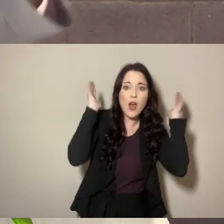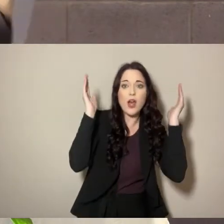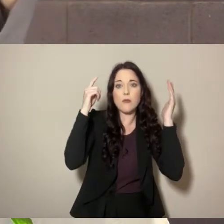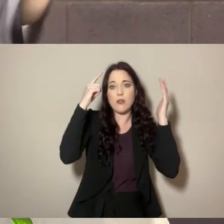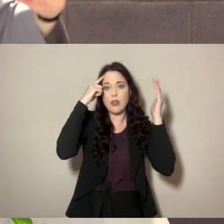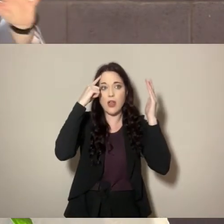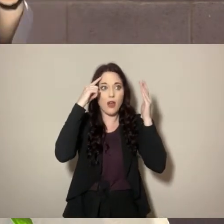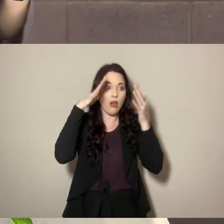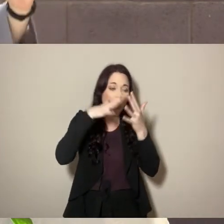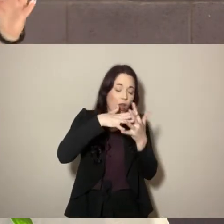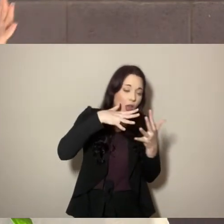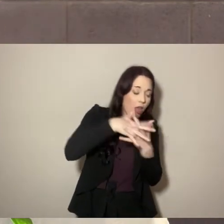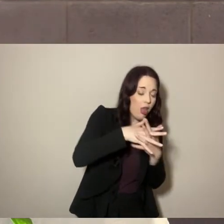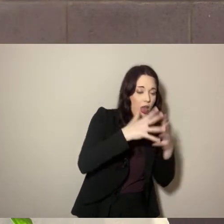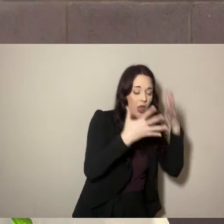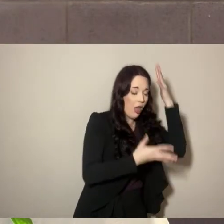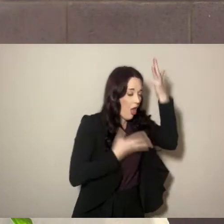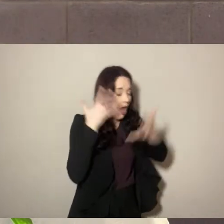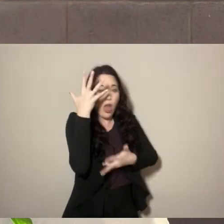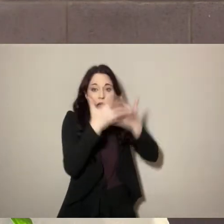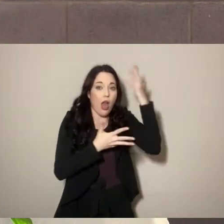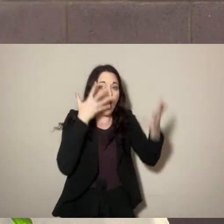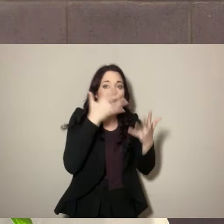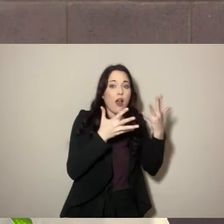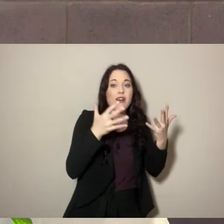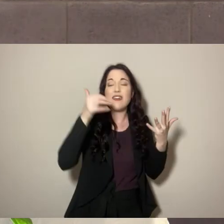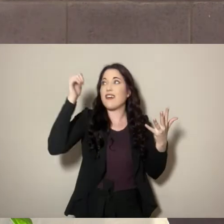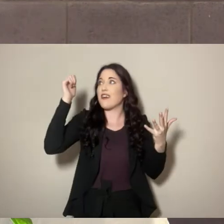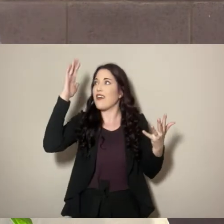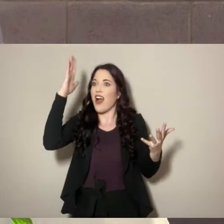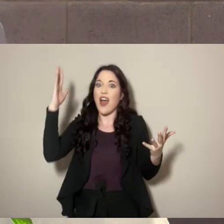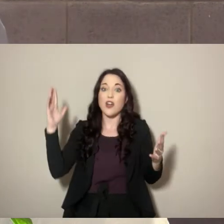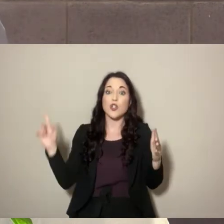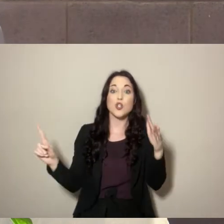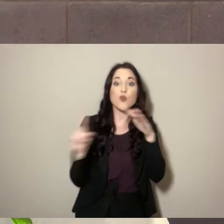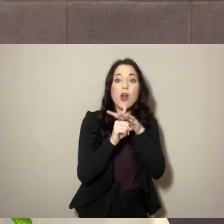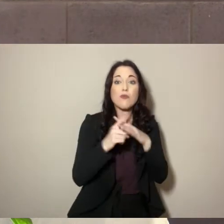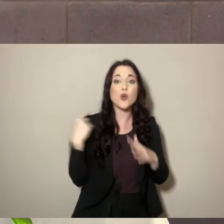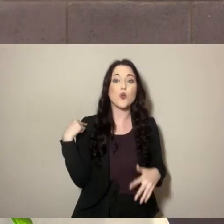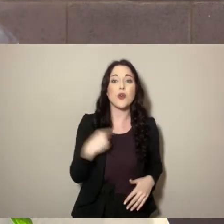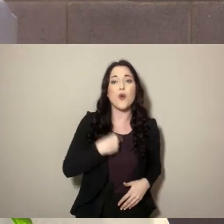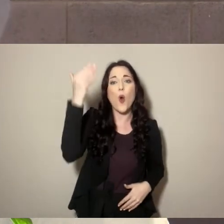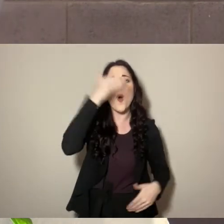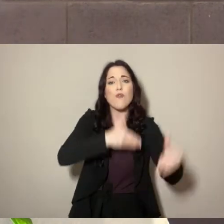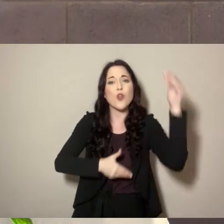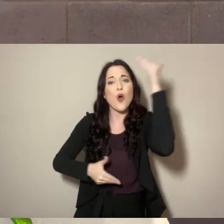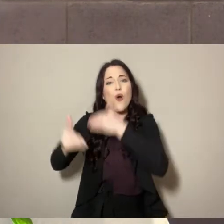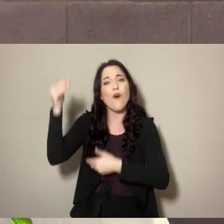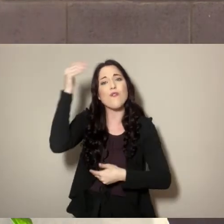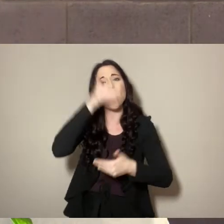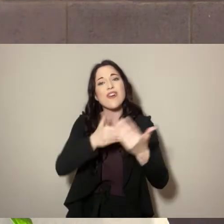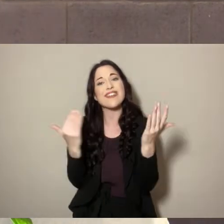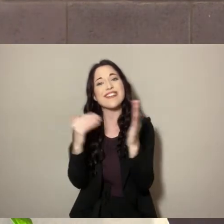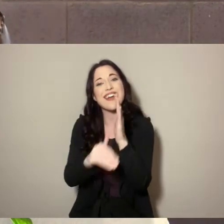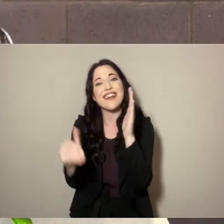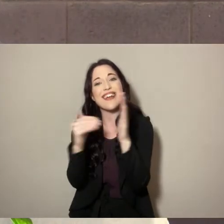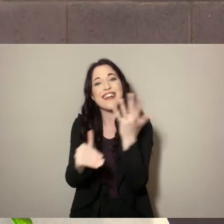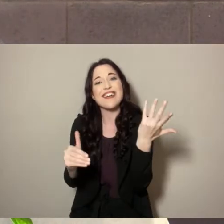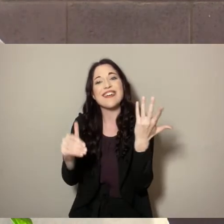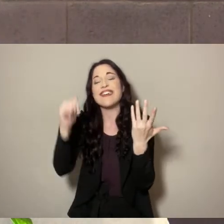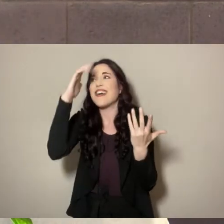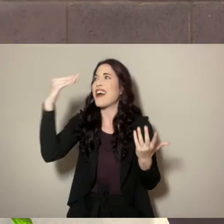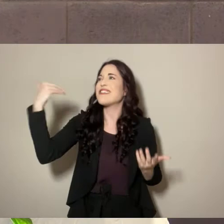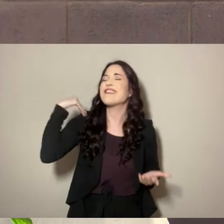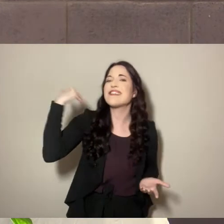even see what God is doing. The invitation of Jesus is to look to the sky, to look to the birds of the air, to look to the flowers